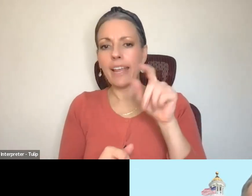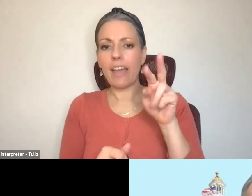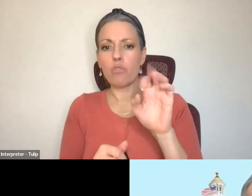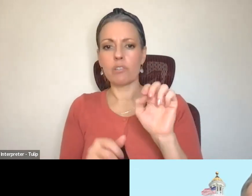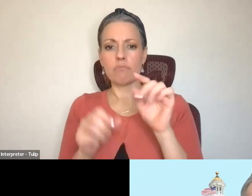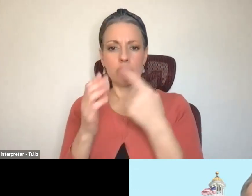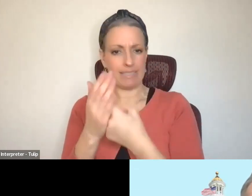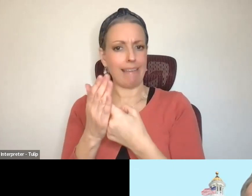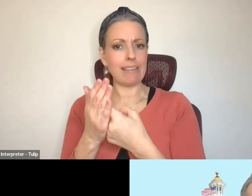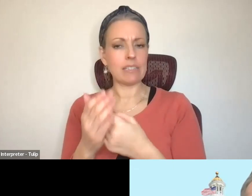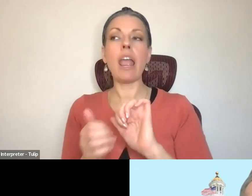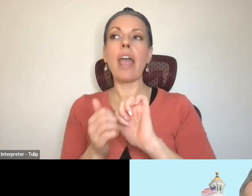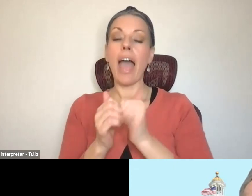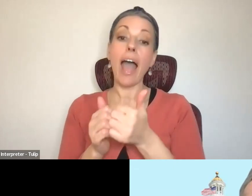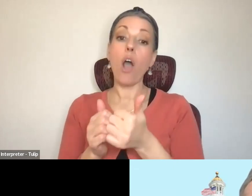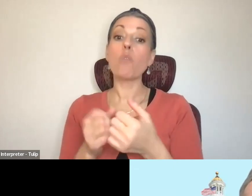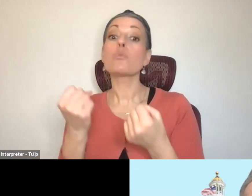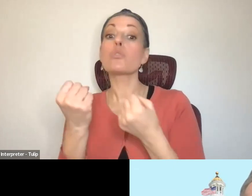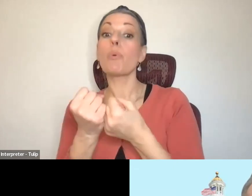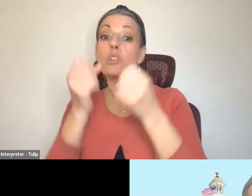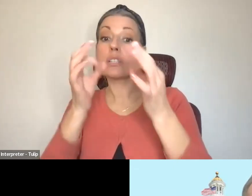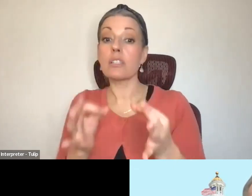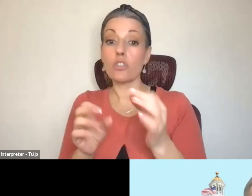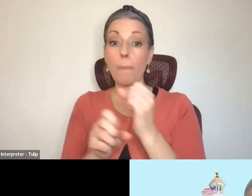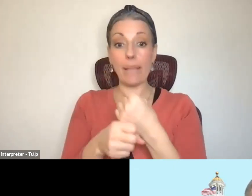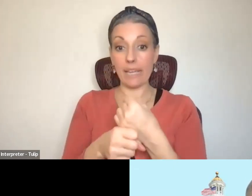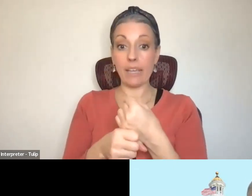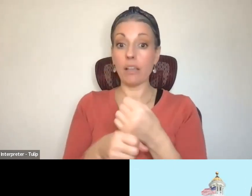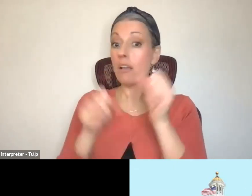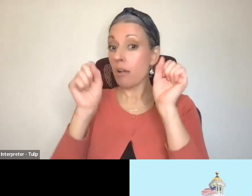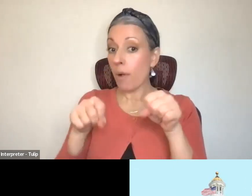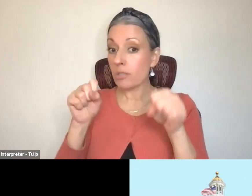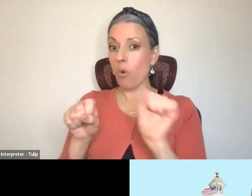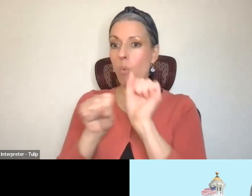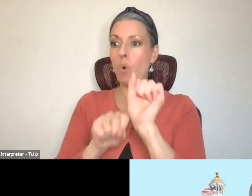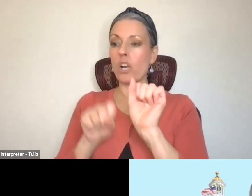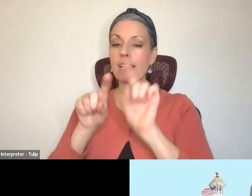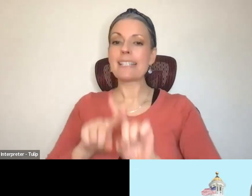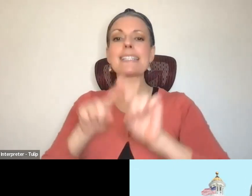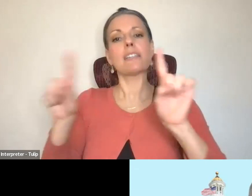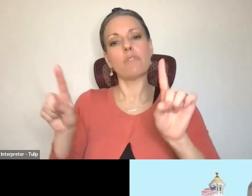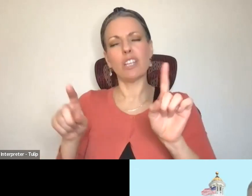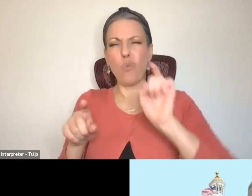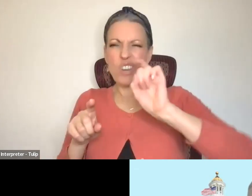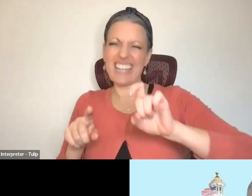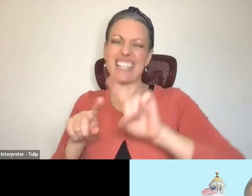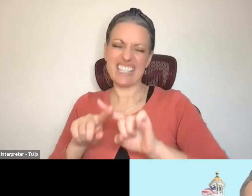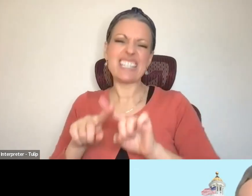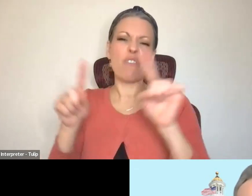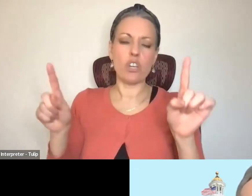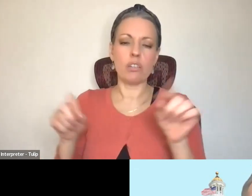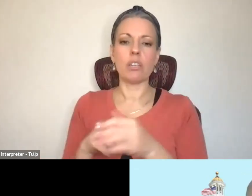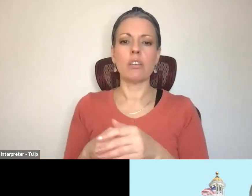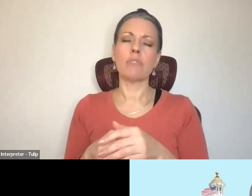about, and also how supported decision-making could work differently or be needed differently depending